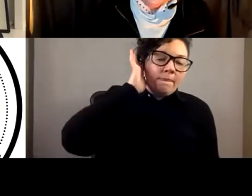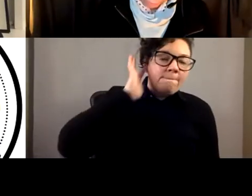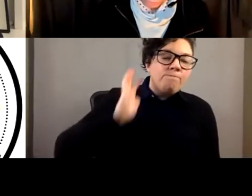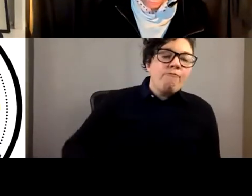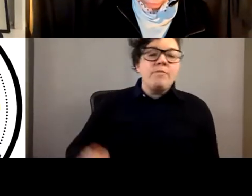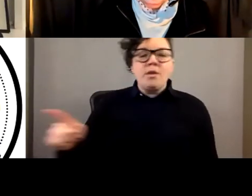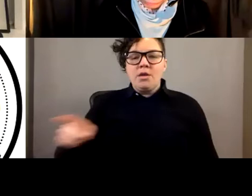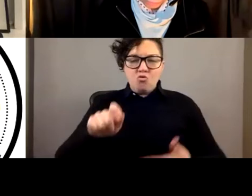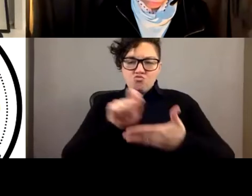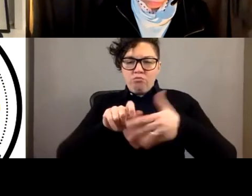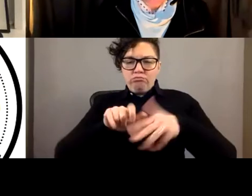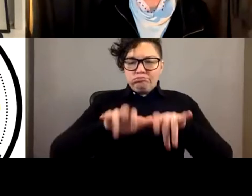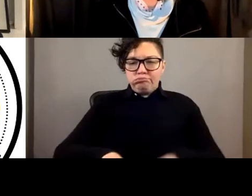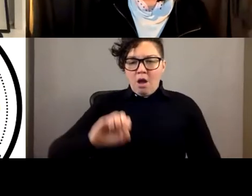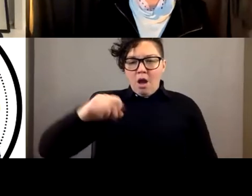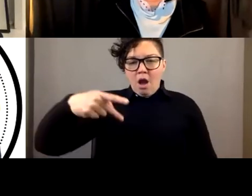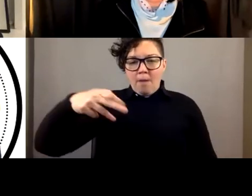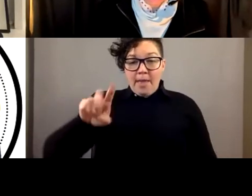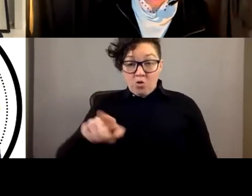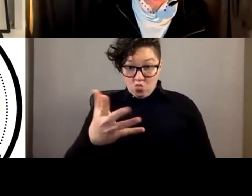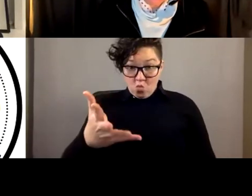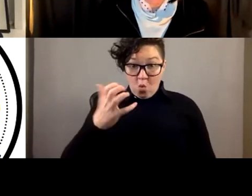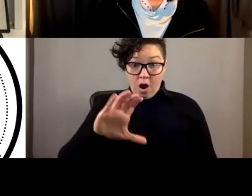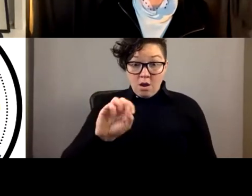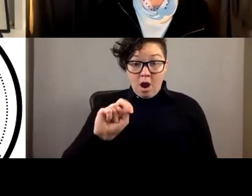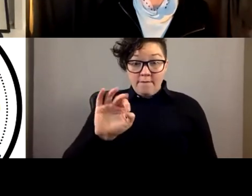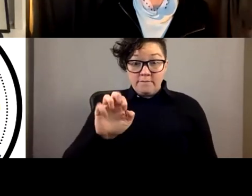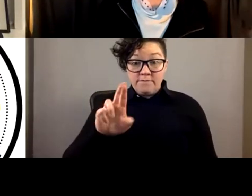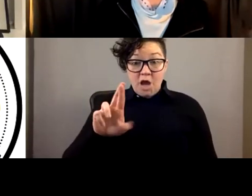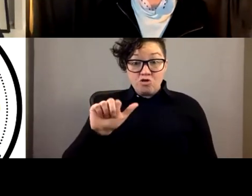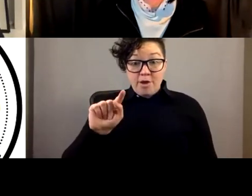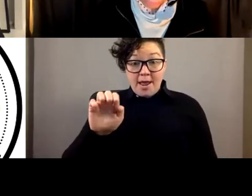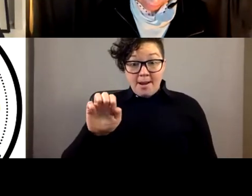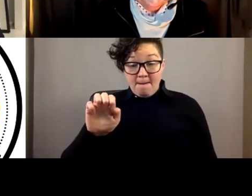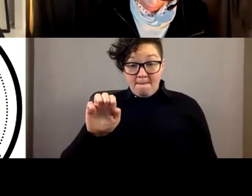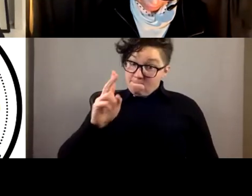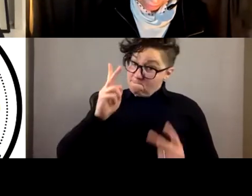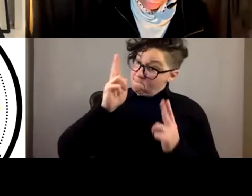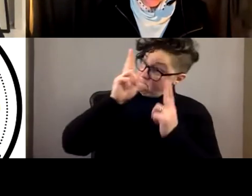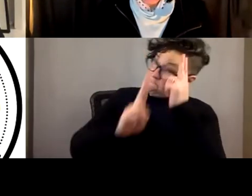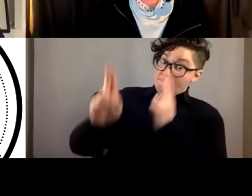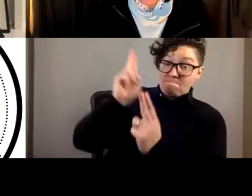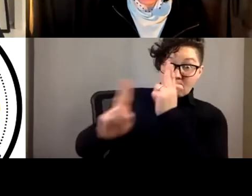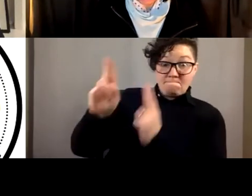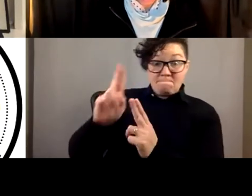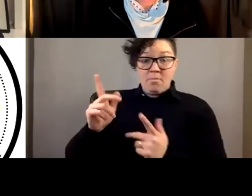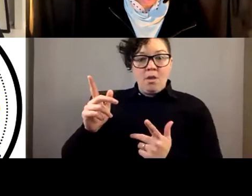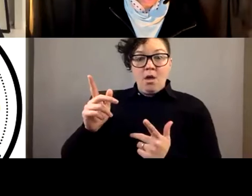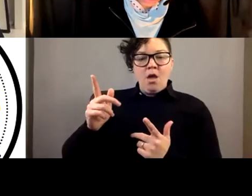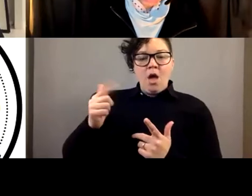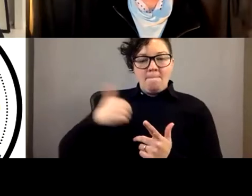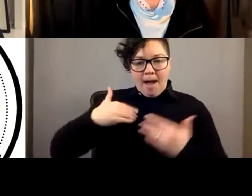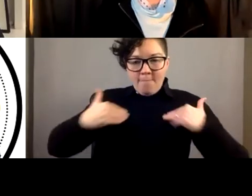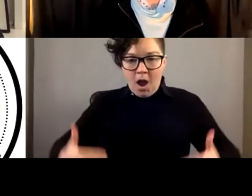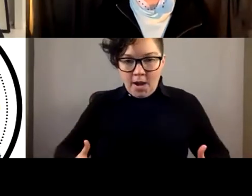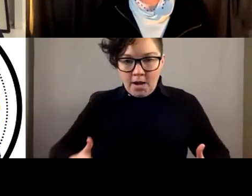op-ed back in June saying, "You want a Confederate monument? My body is a Confederate monument." And she observed that there are